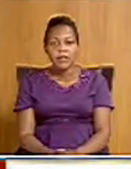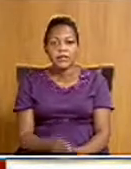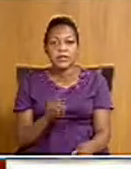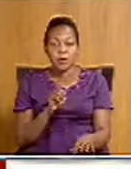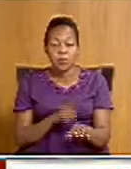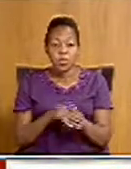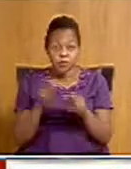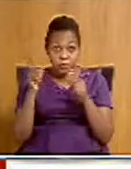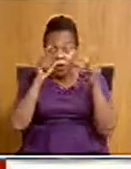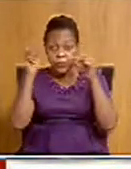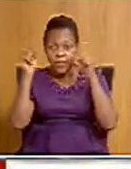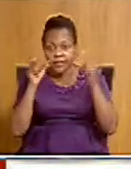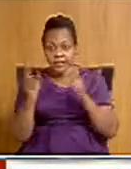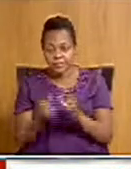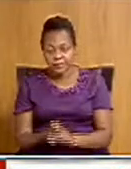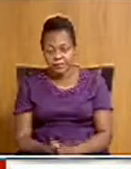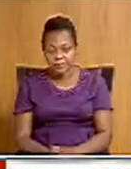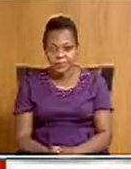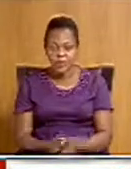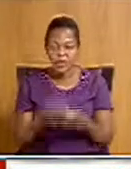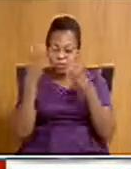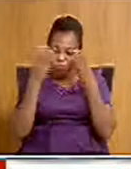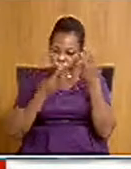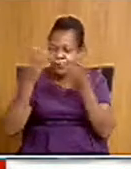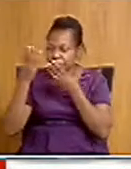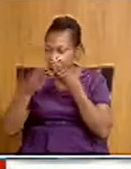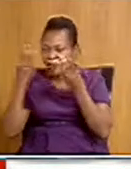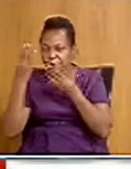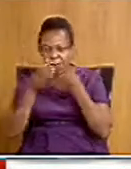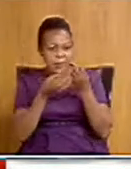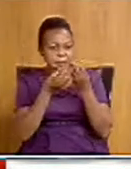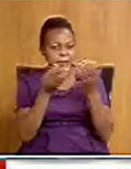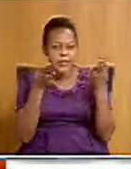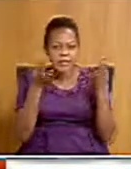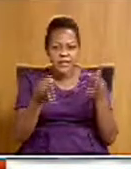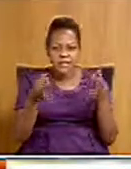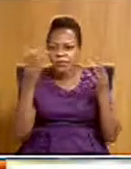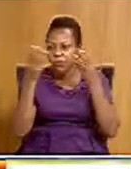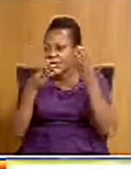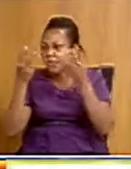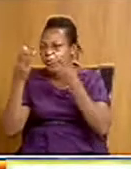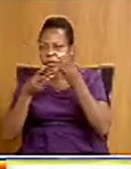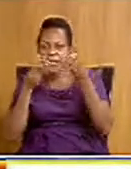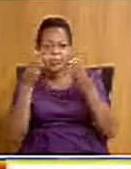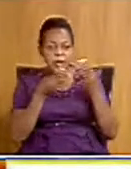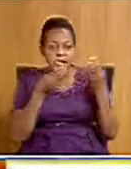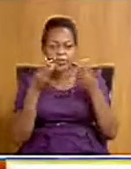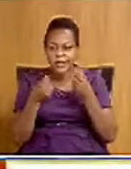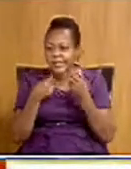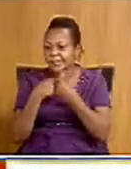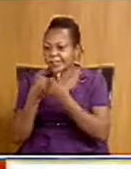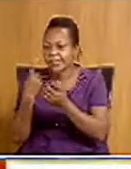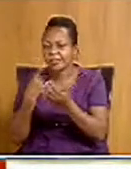When you are awake, however, you worry about so many realities that you continue to face.